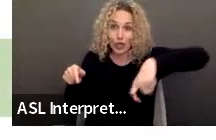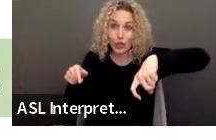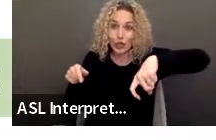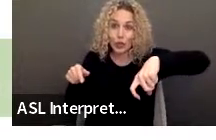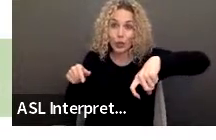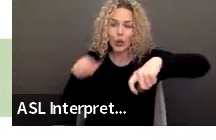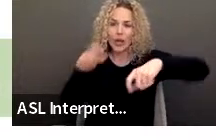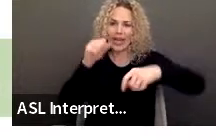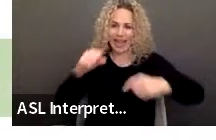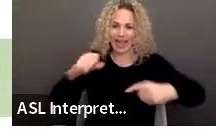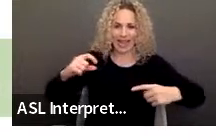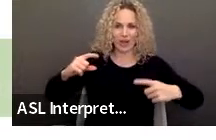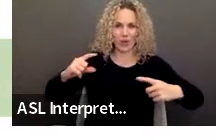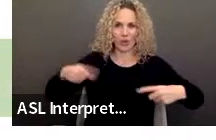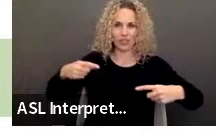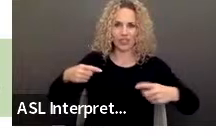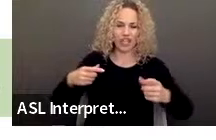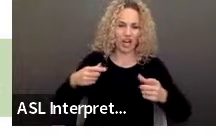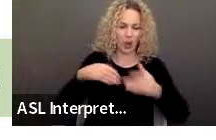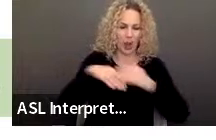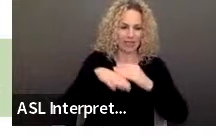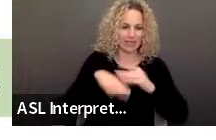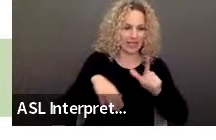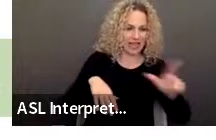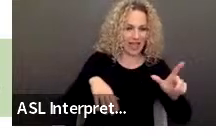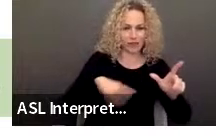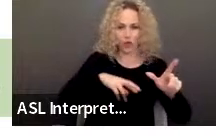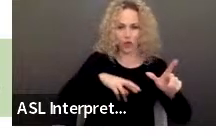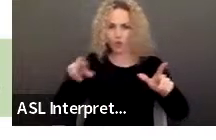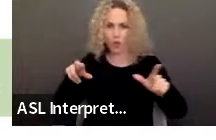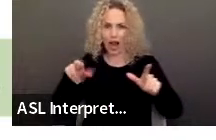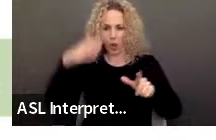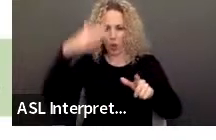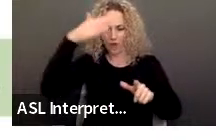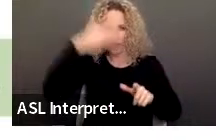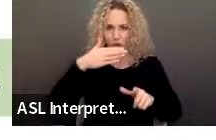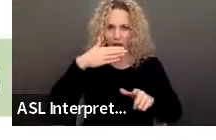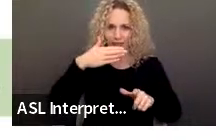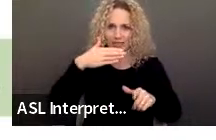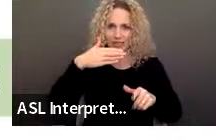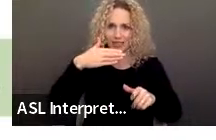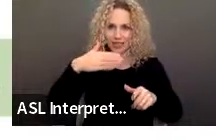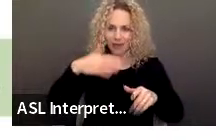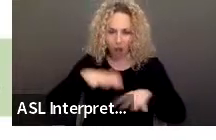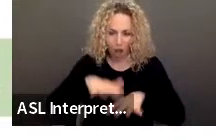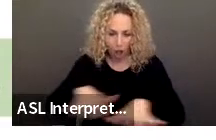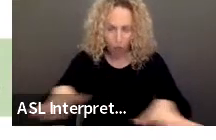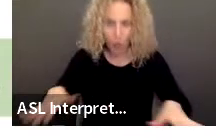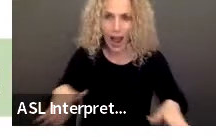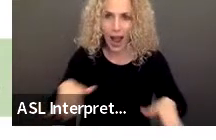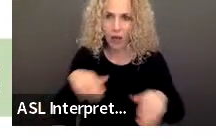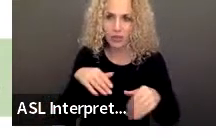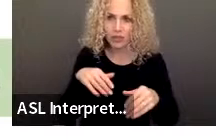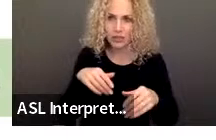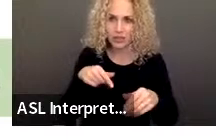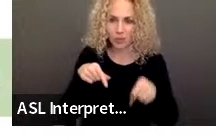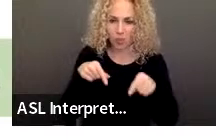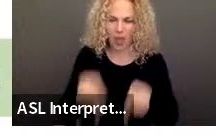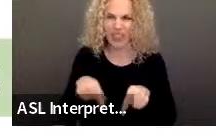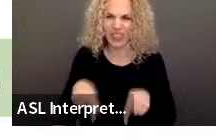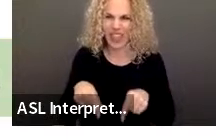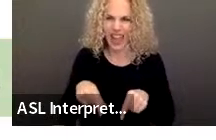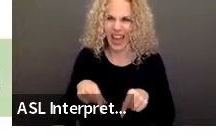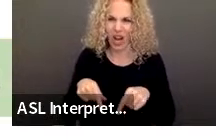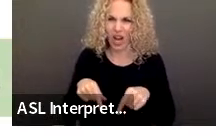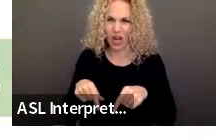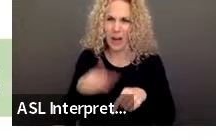accessed from your left side or your right side or directly in front of you, and the soil and material is all right there, is a